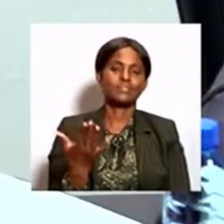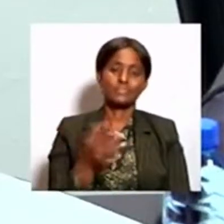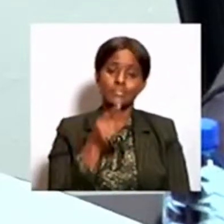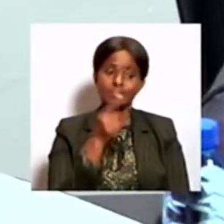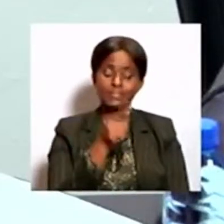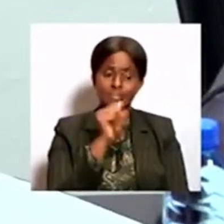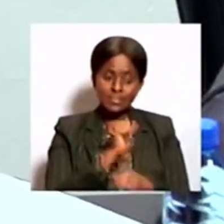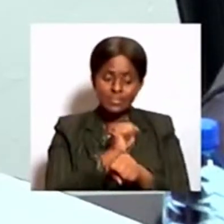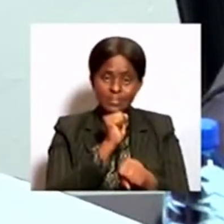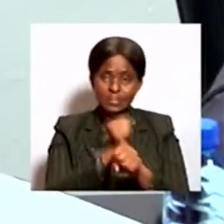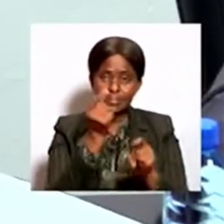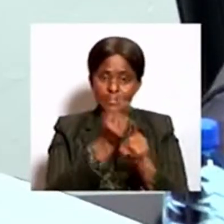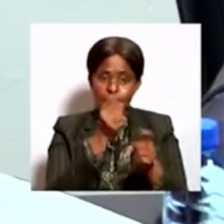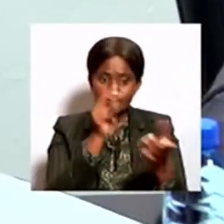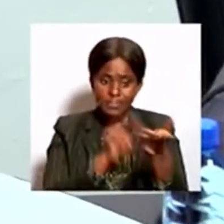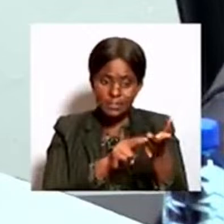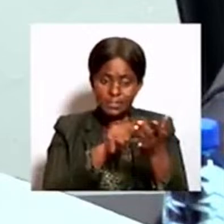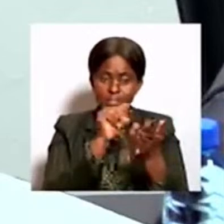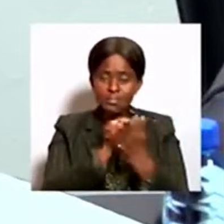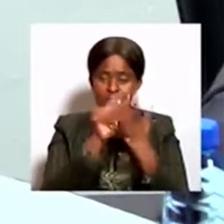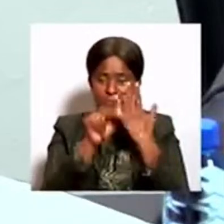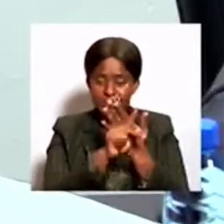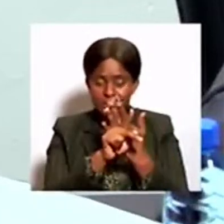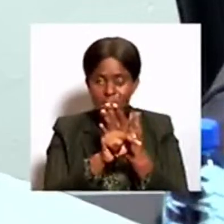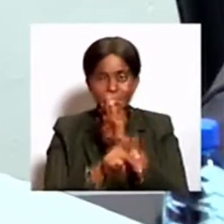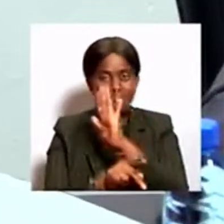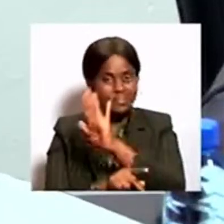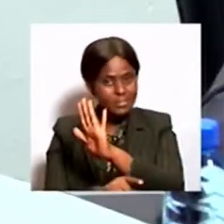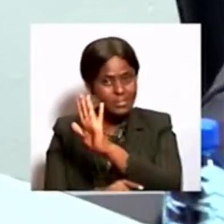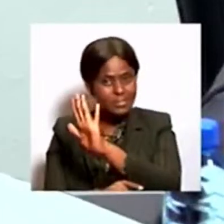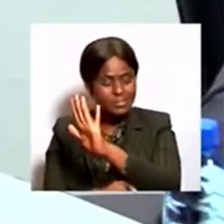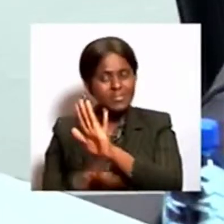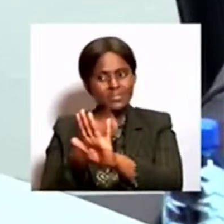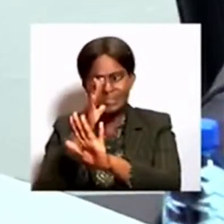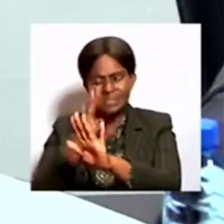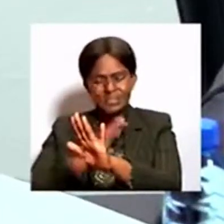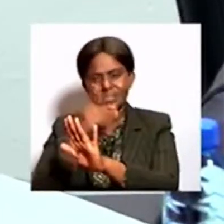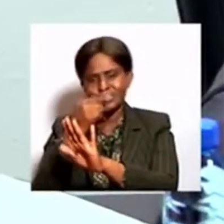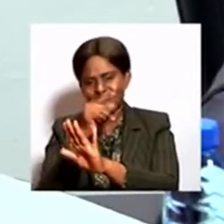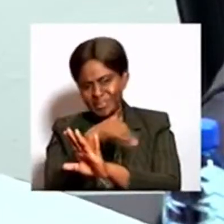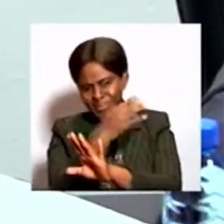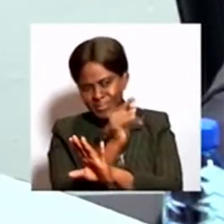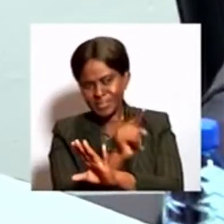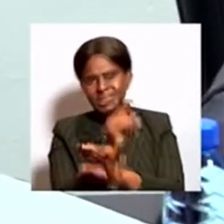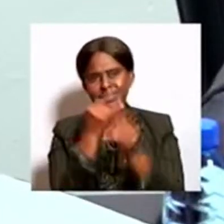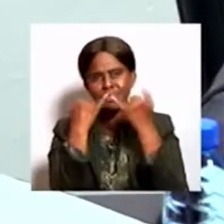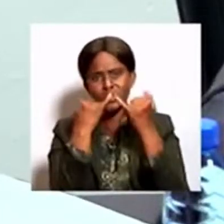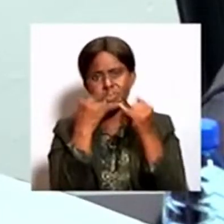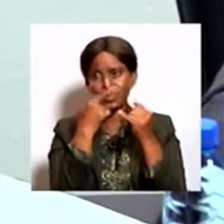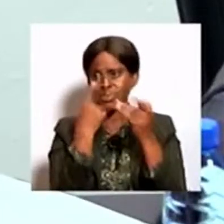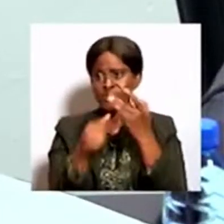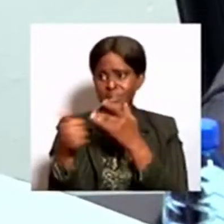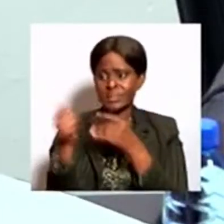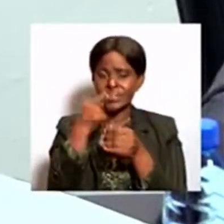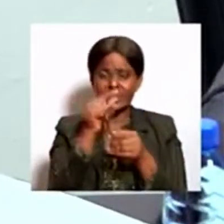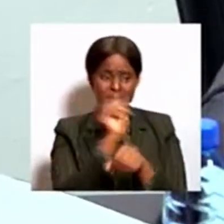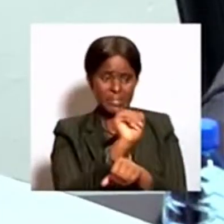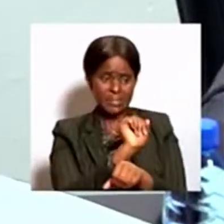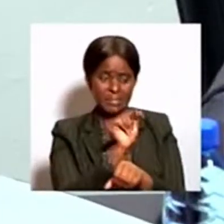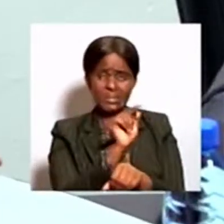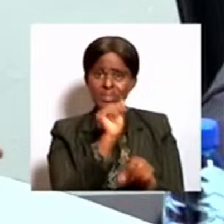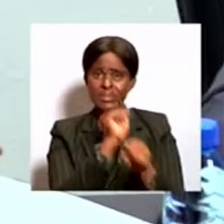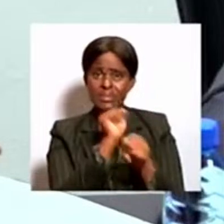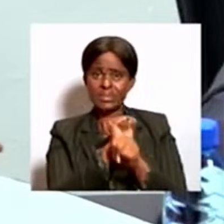working from November to April when it was recommended. Madam, who gave this off? information that the vehicle was a